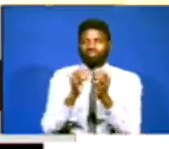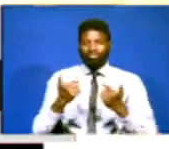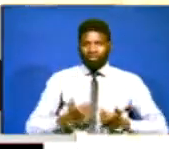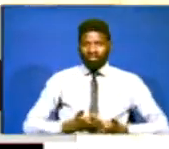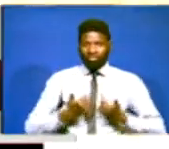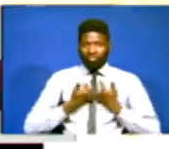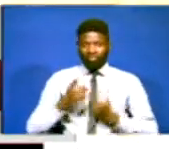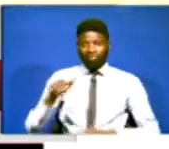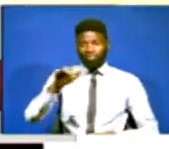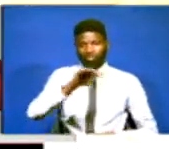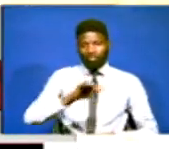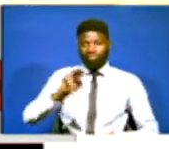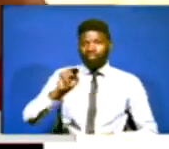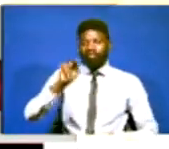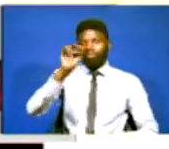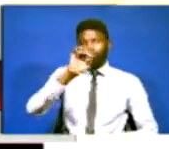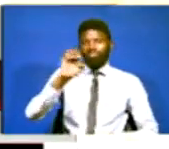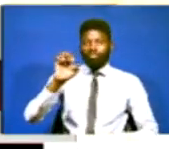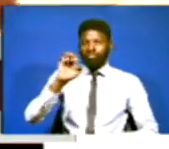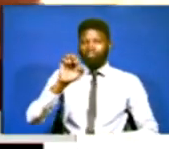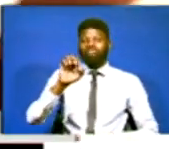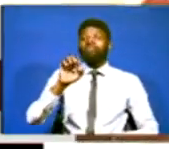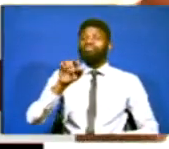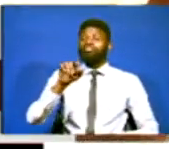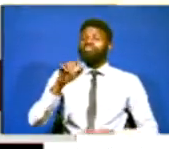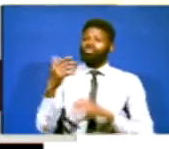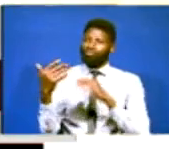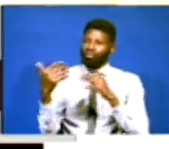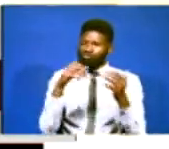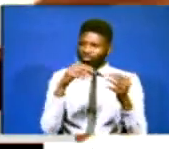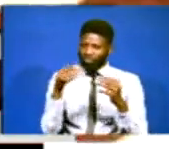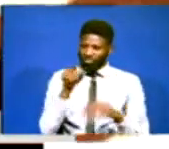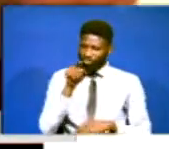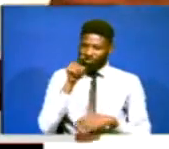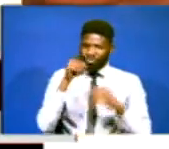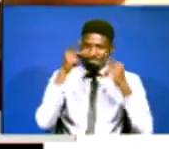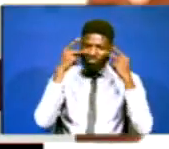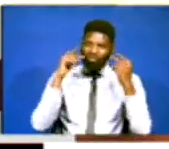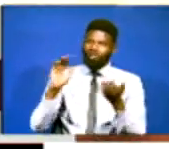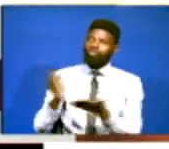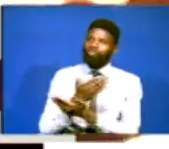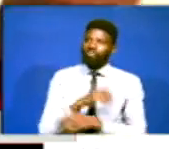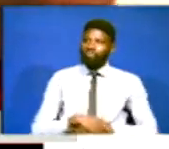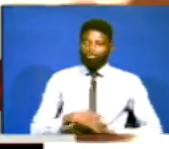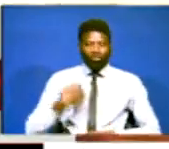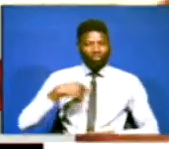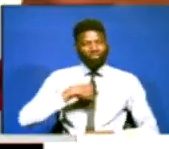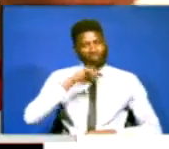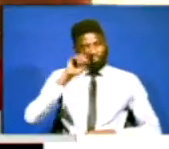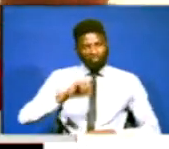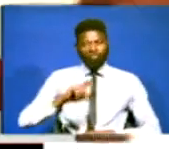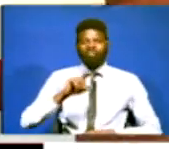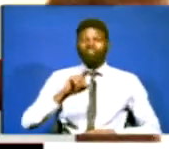terror. Let us maintain law and order and make sure the community here becomes part and parcel